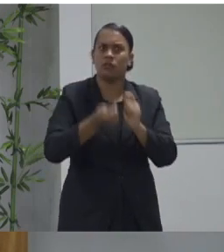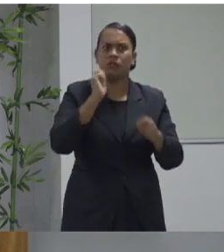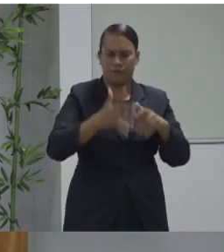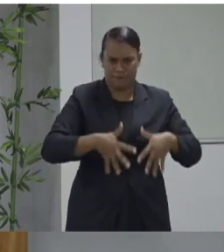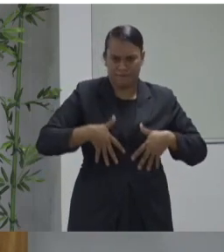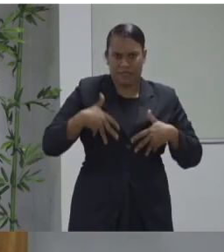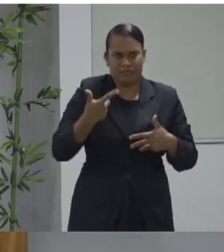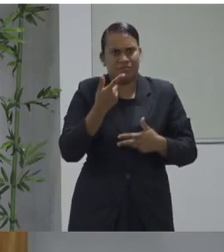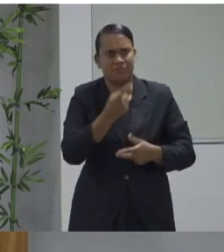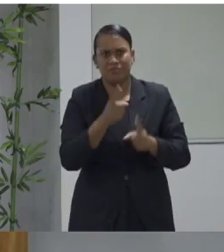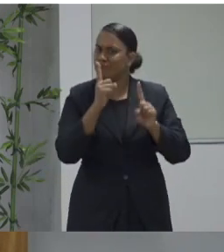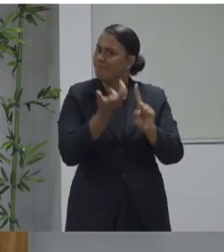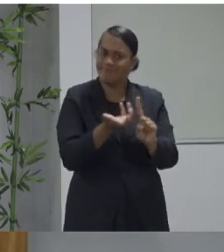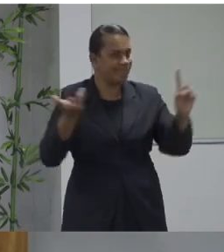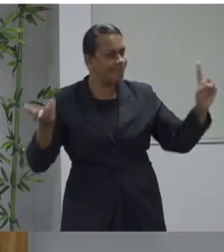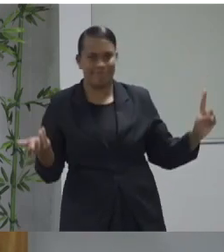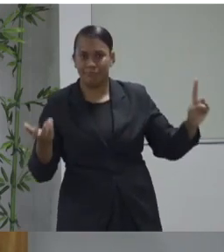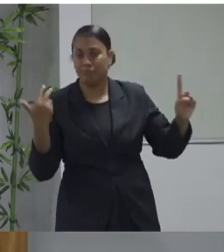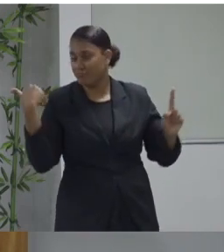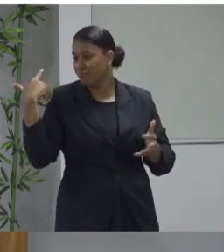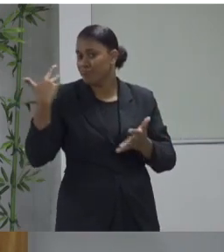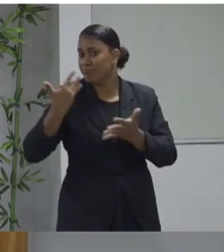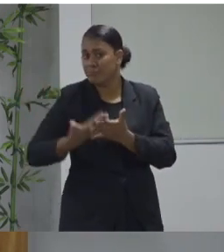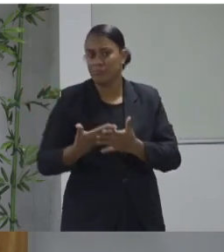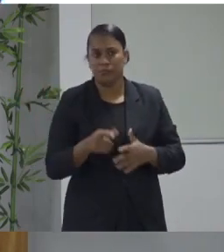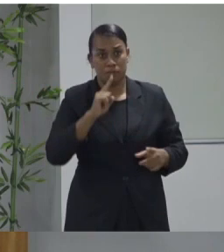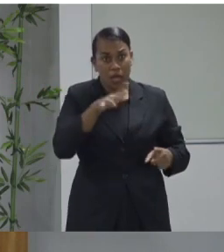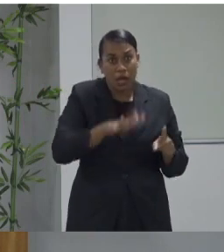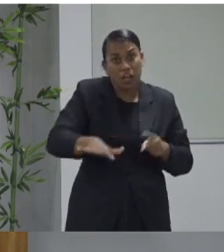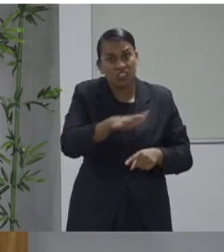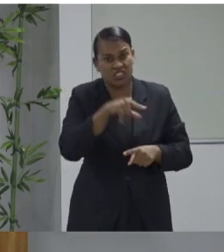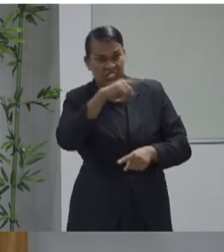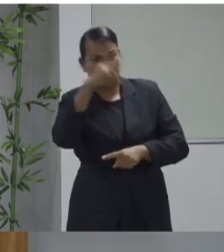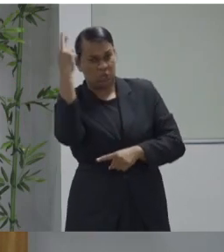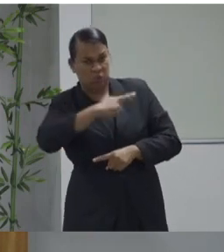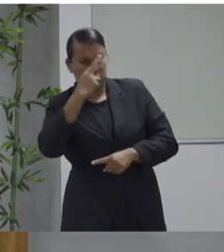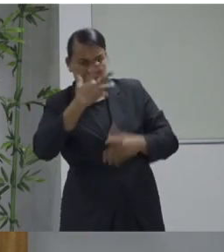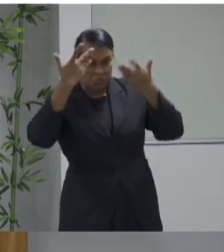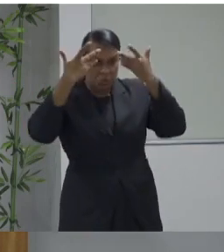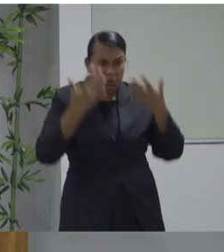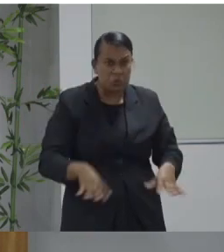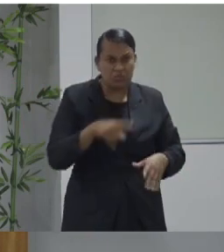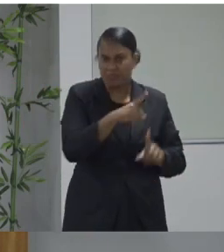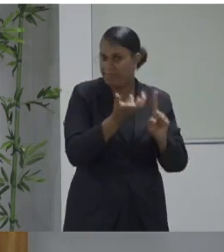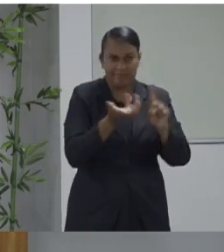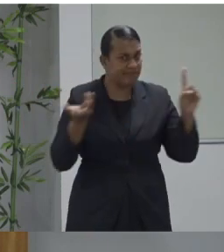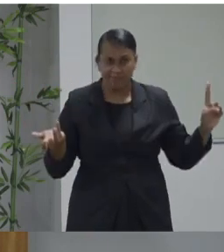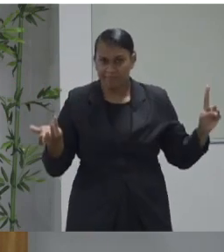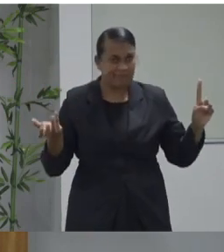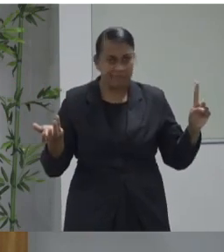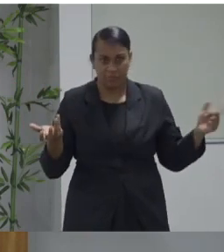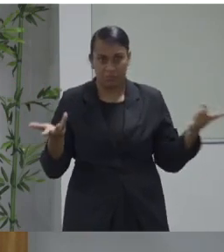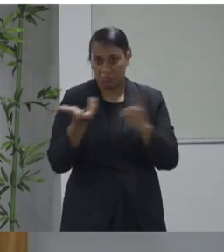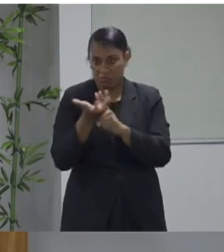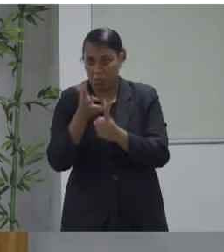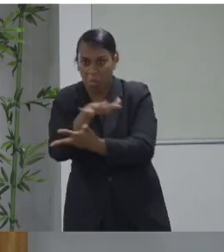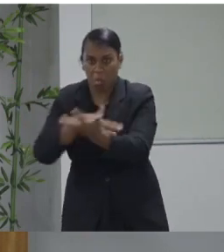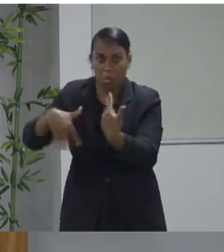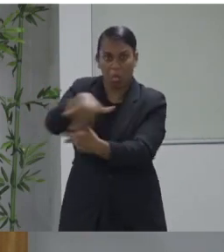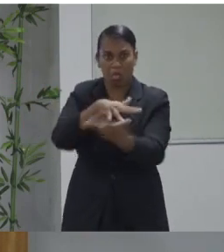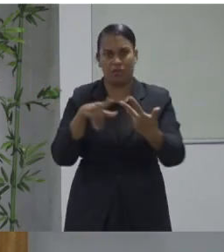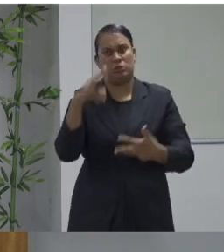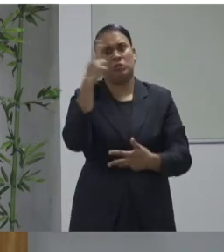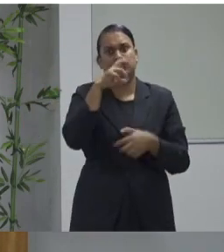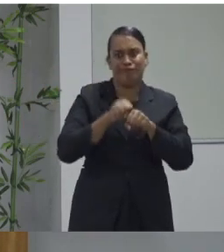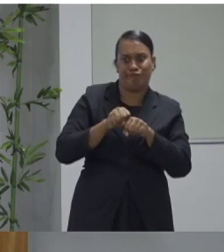the moment, the risks may be much more if they were all not in self-isolation. They are now. Unfortunately, we